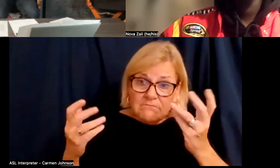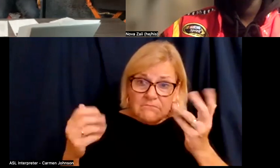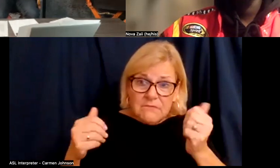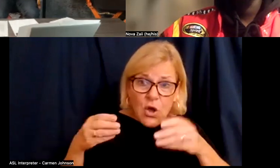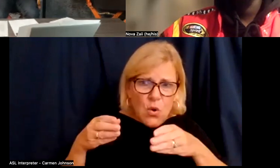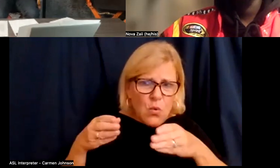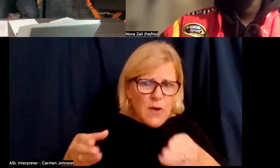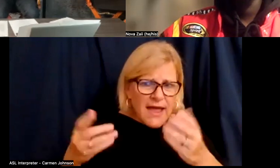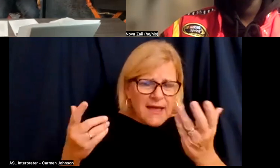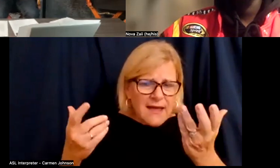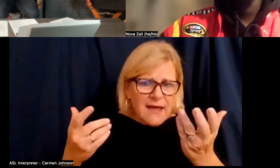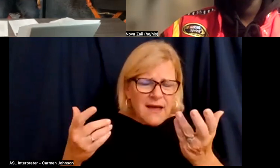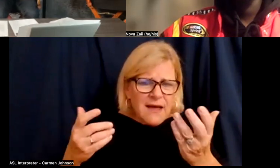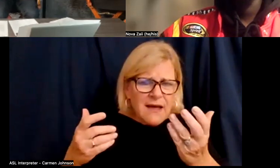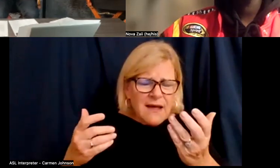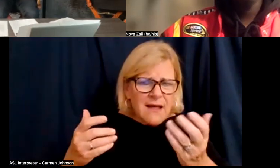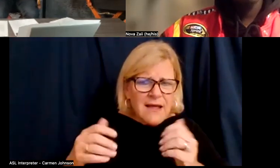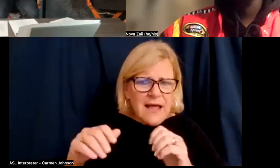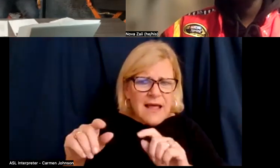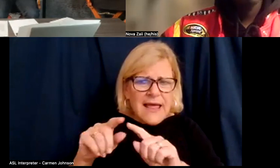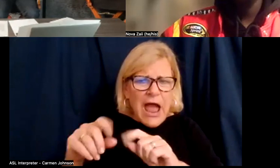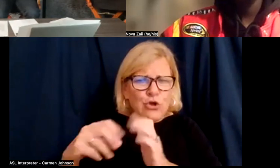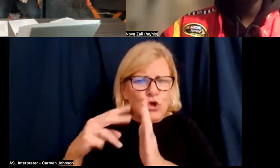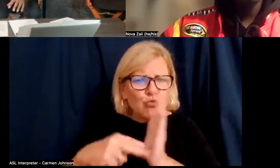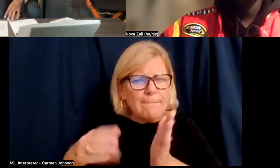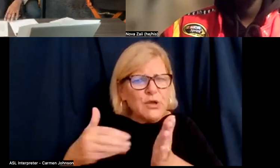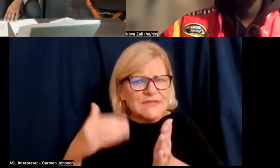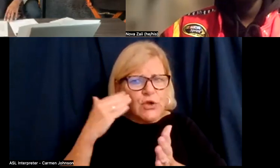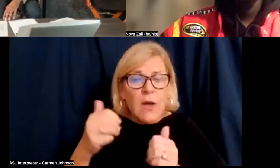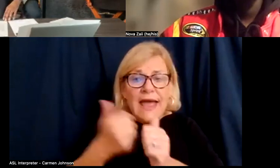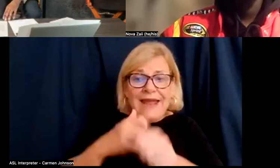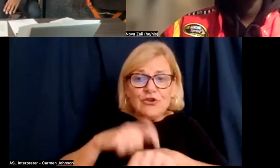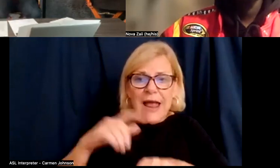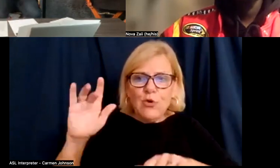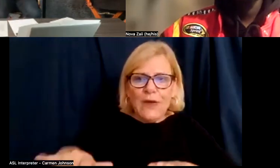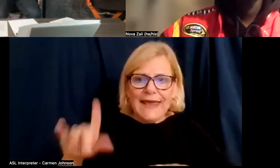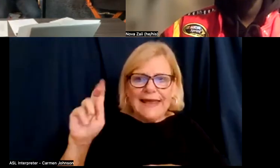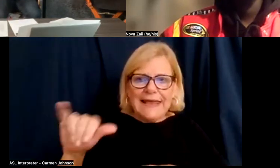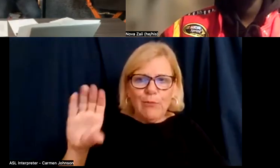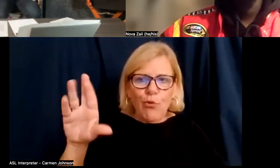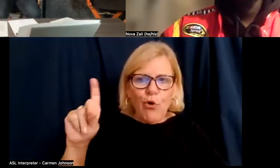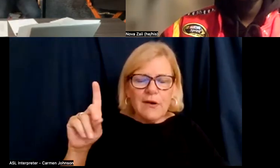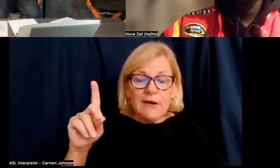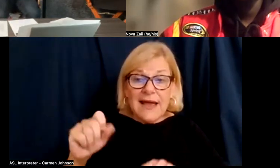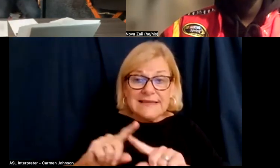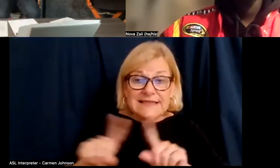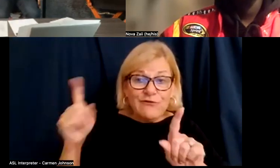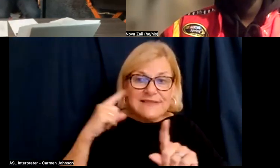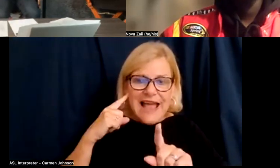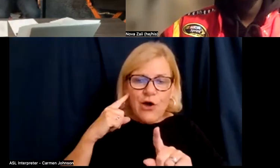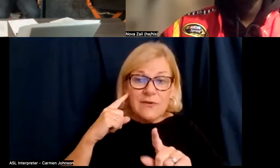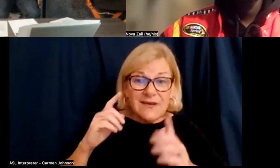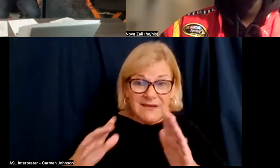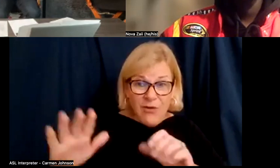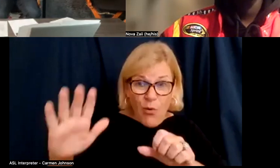way about it? Like how you read music, right? And every time you hit a keyboard or hit, is there a different sound each time you hover your